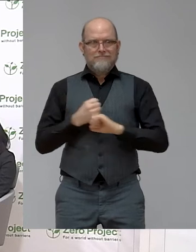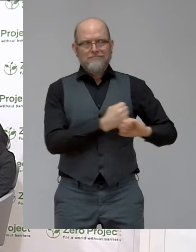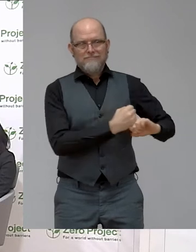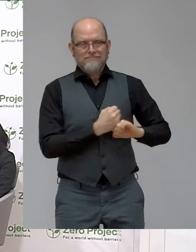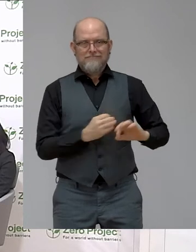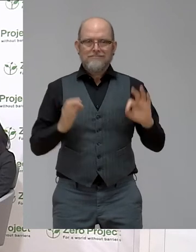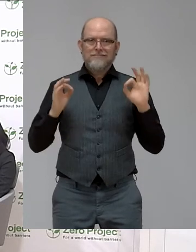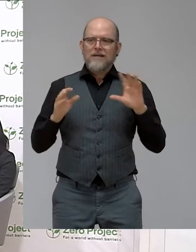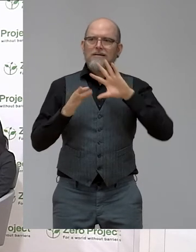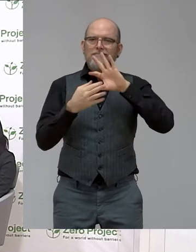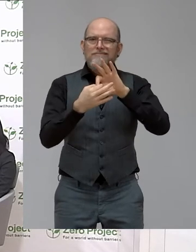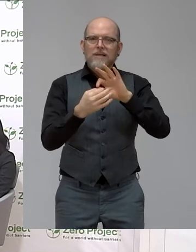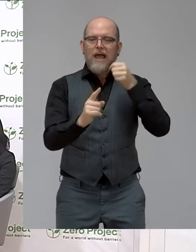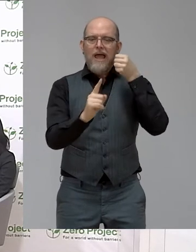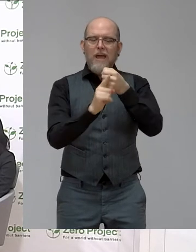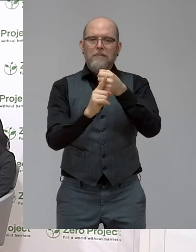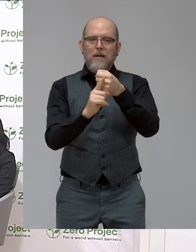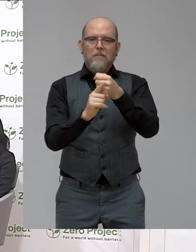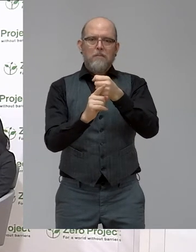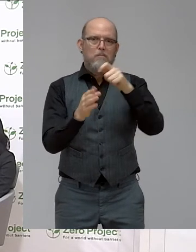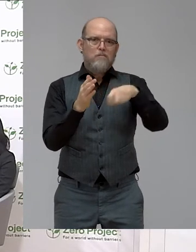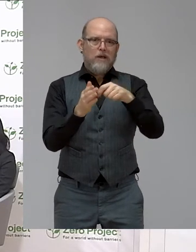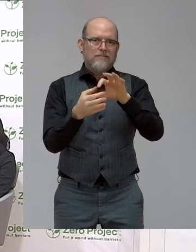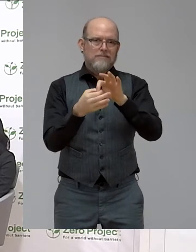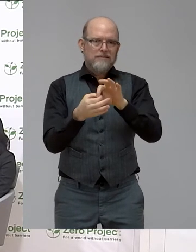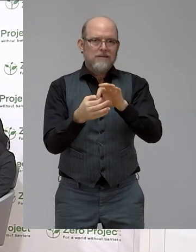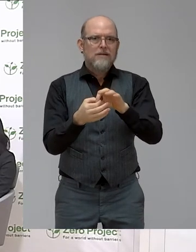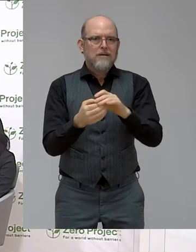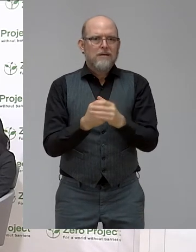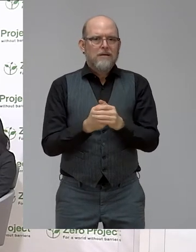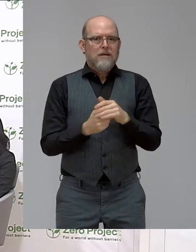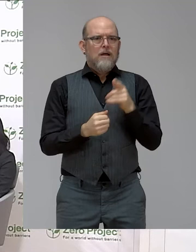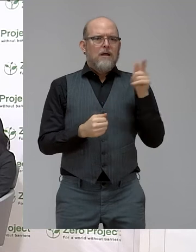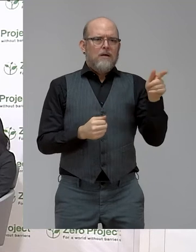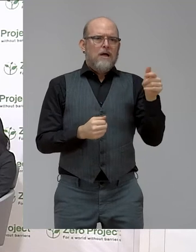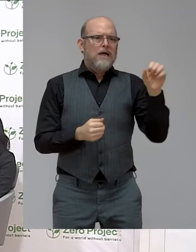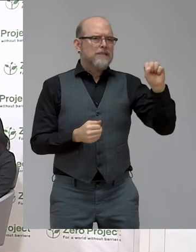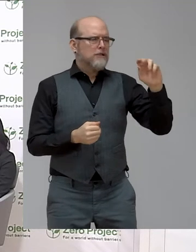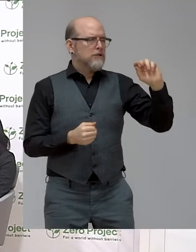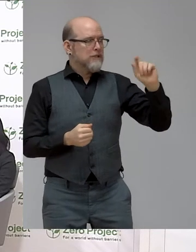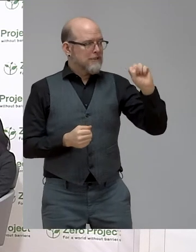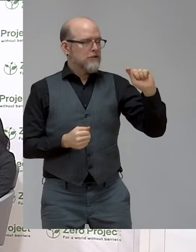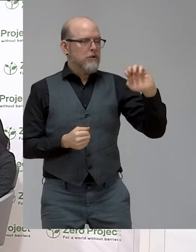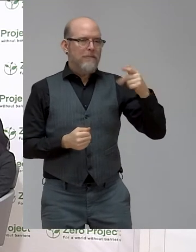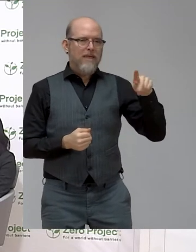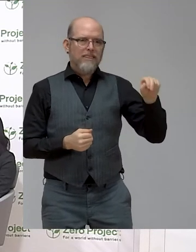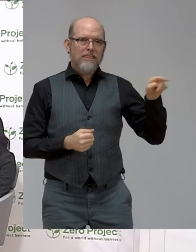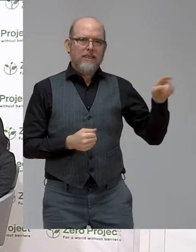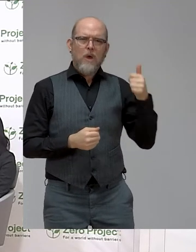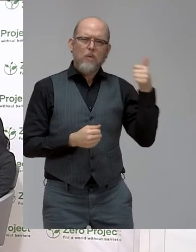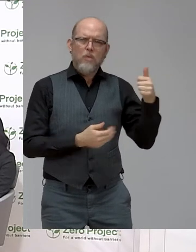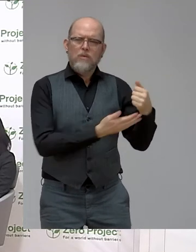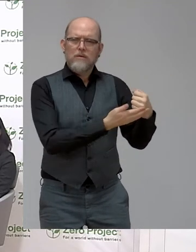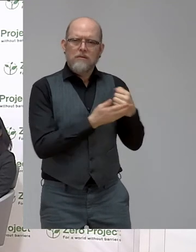a very loyal mentor in our program since its very beginning. So pleased to have you both with us. We will